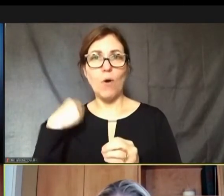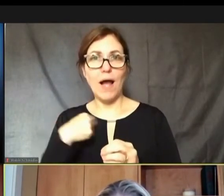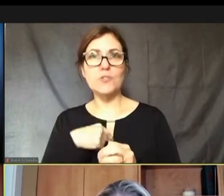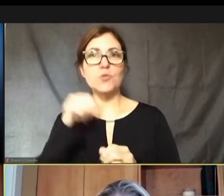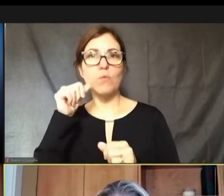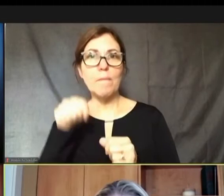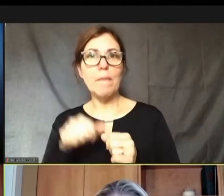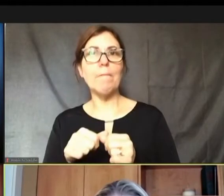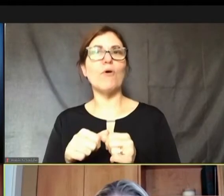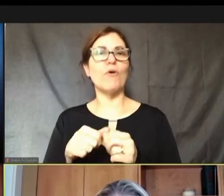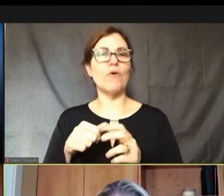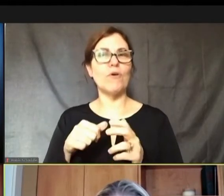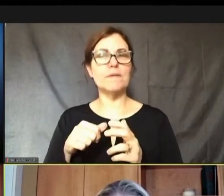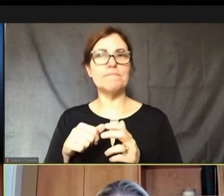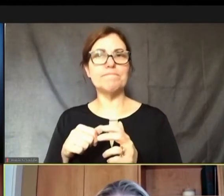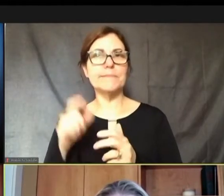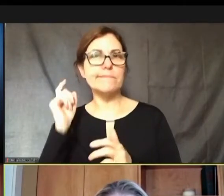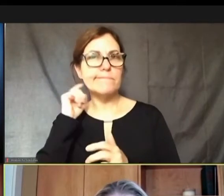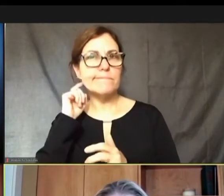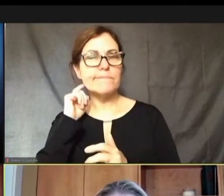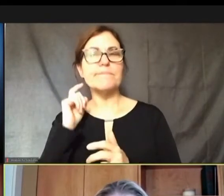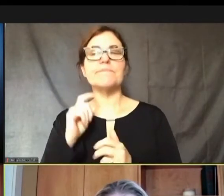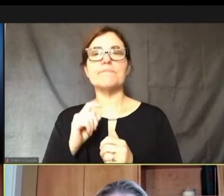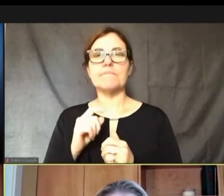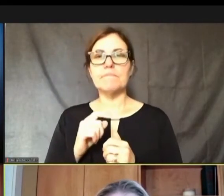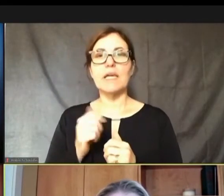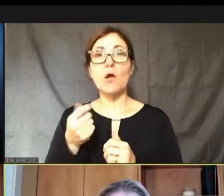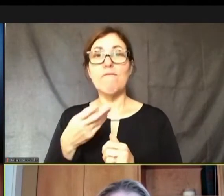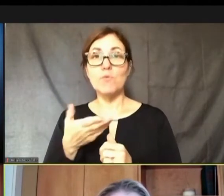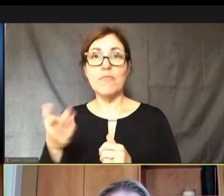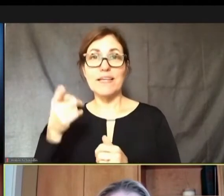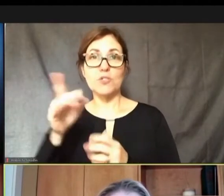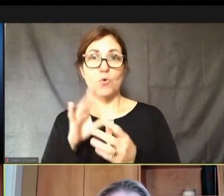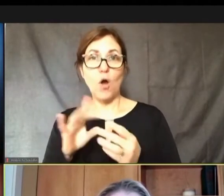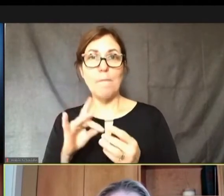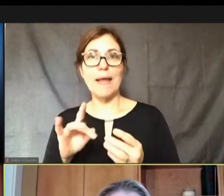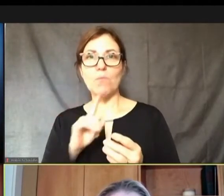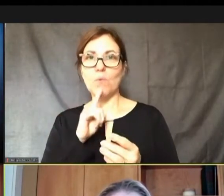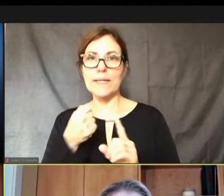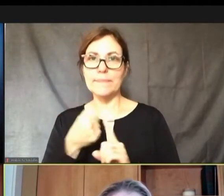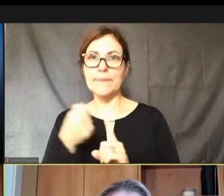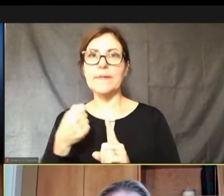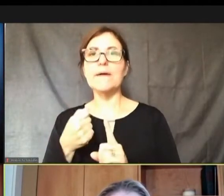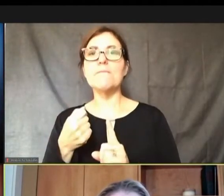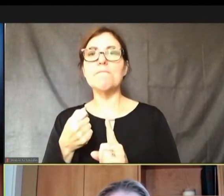And a couple of things you said resonated with me. One,